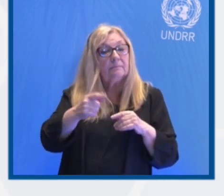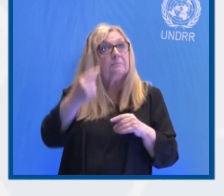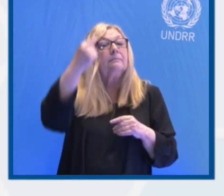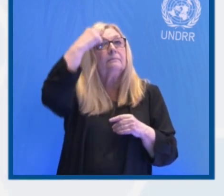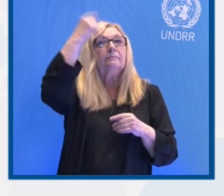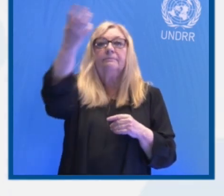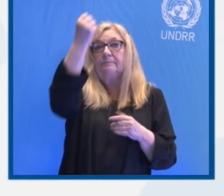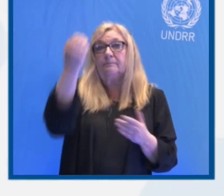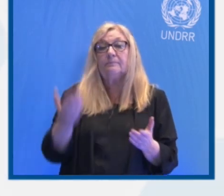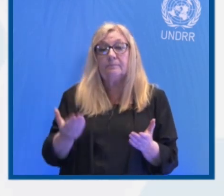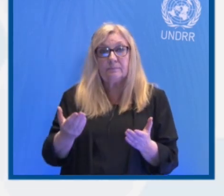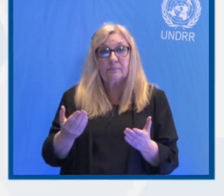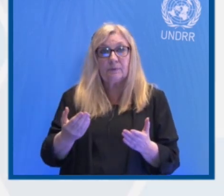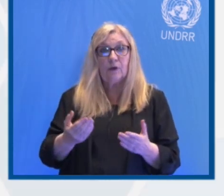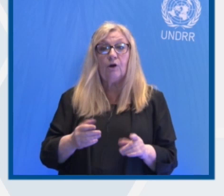right.